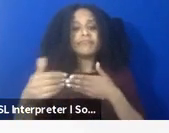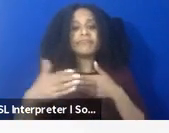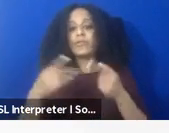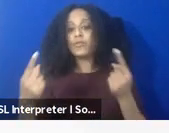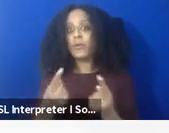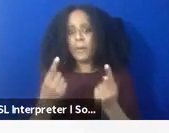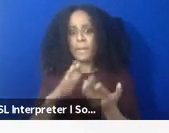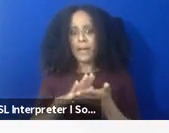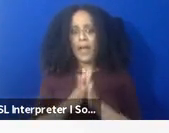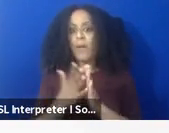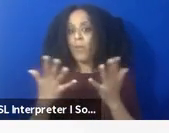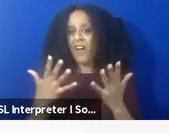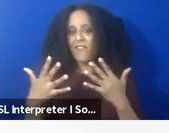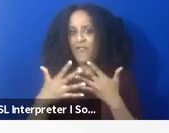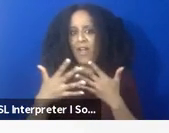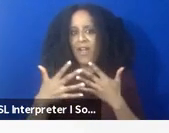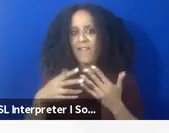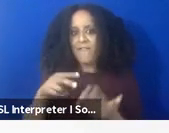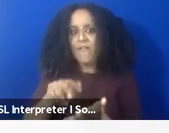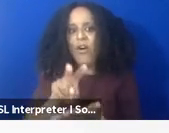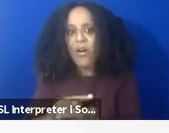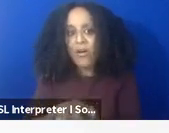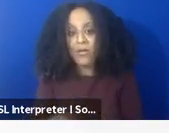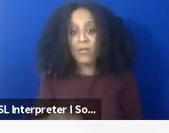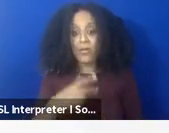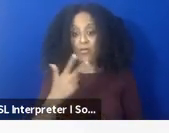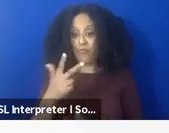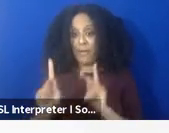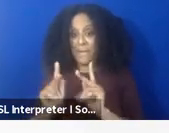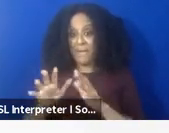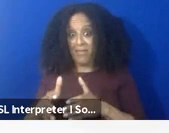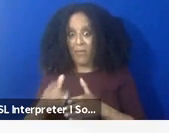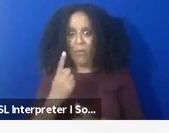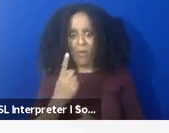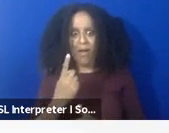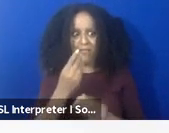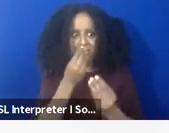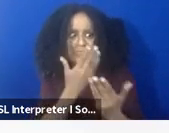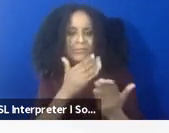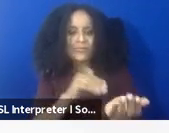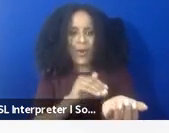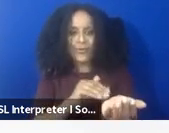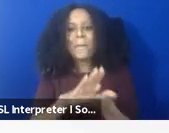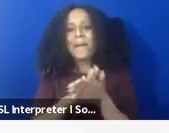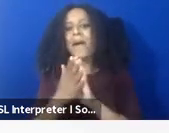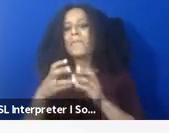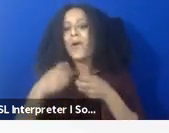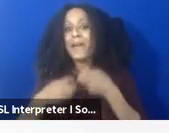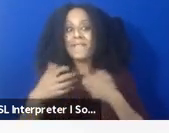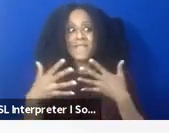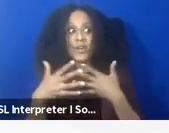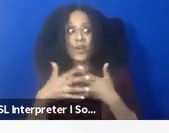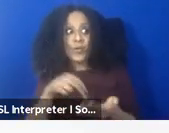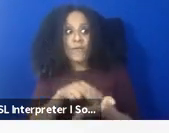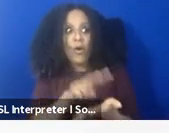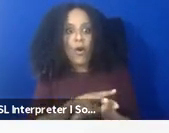afraid of falling. So remember, if 1 out of 3 fall, but only half tell their doctor, this is an issue because a fear of falling can cause a